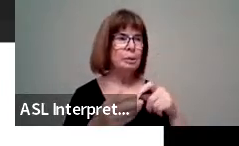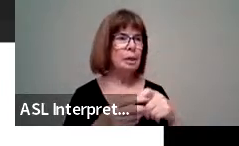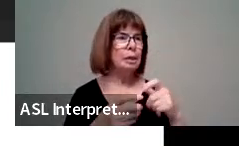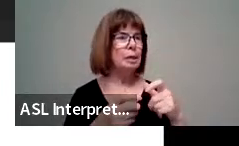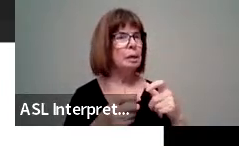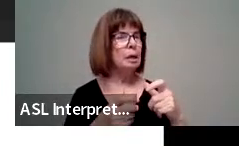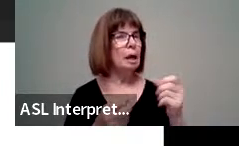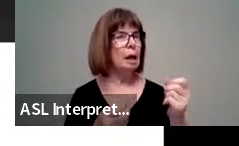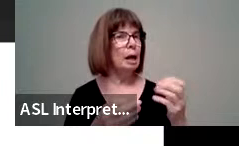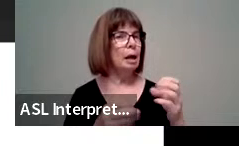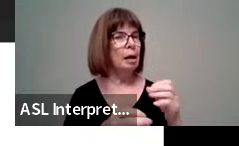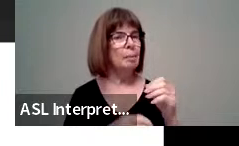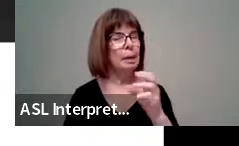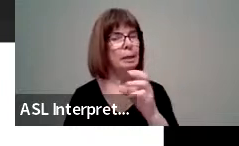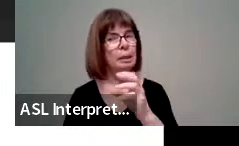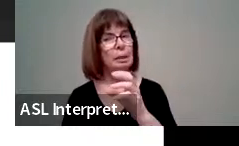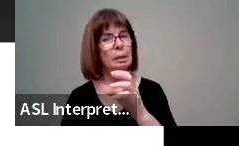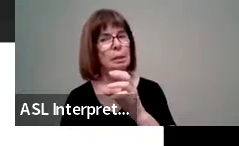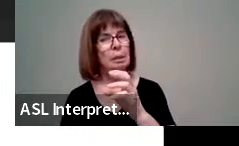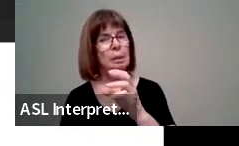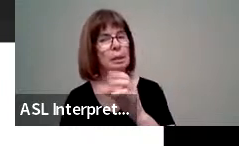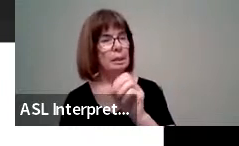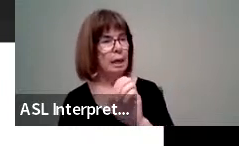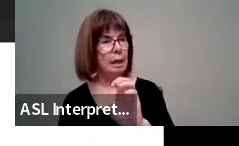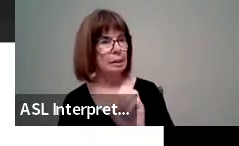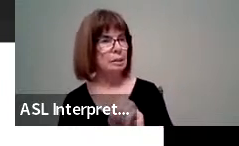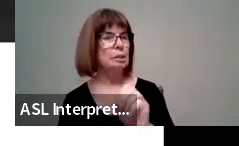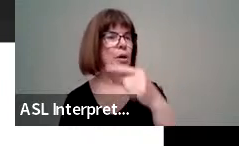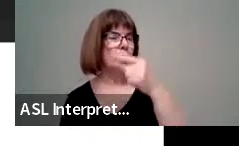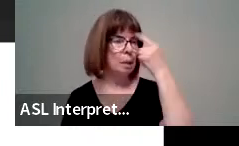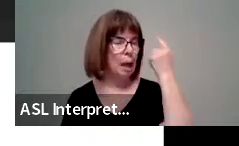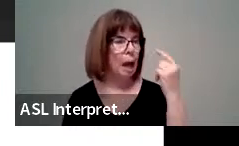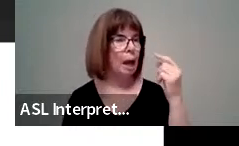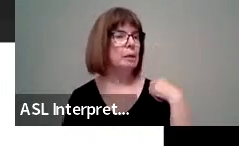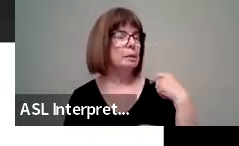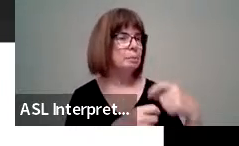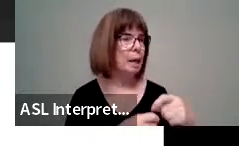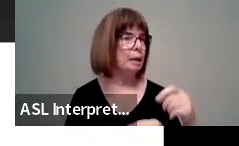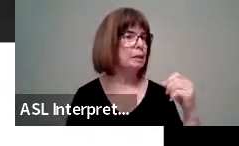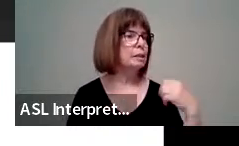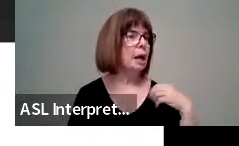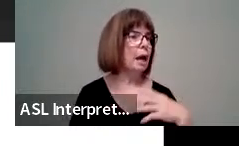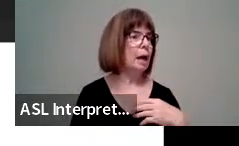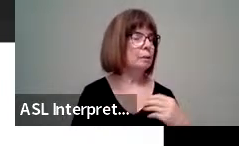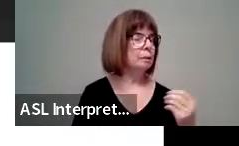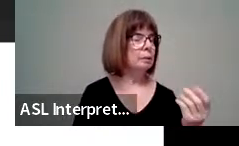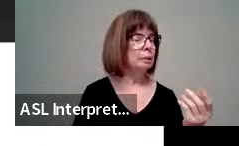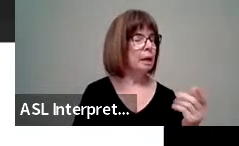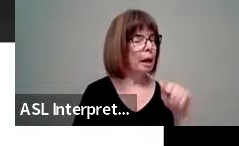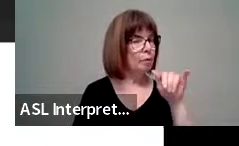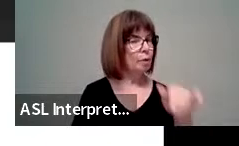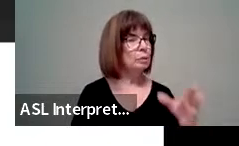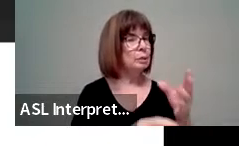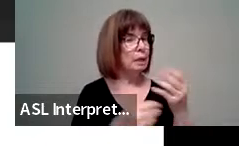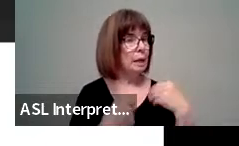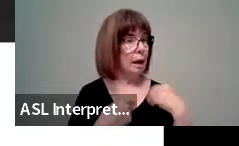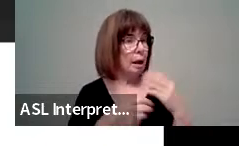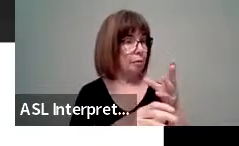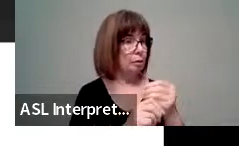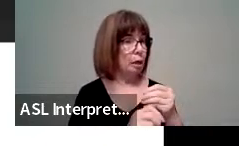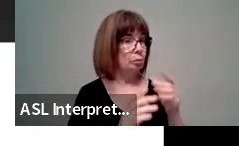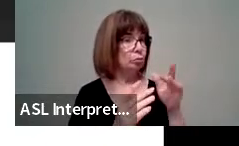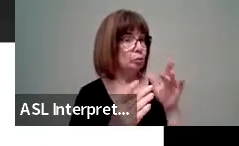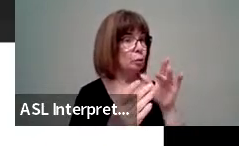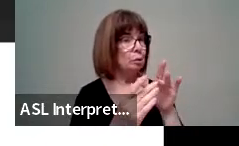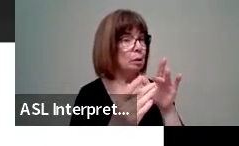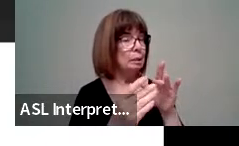of cases that are Hispanic, Latinx, and Black and African American, and those that we've reached to vaccine. Next slide,